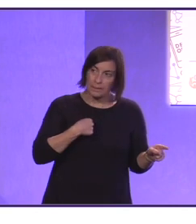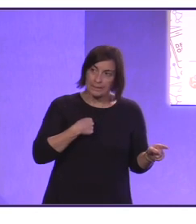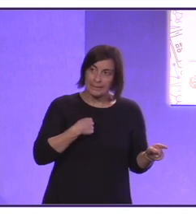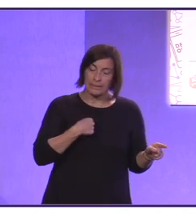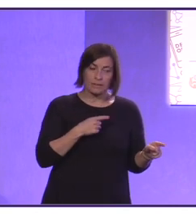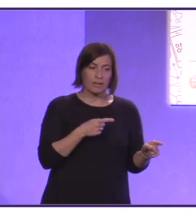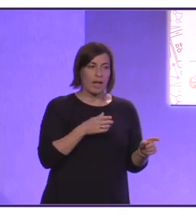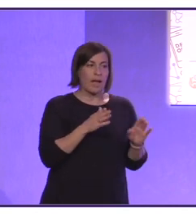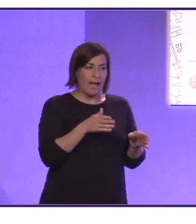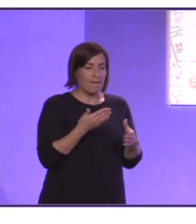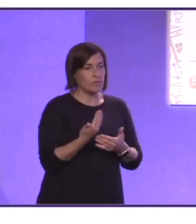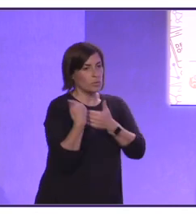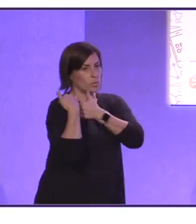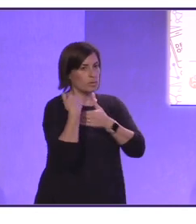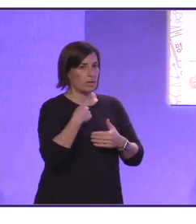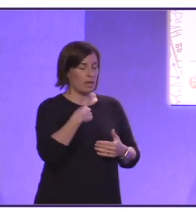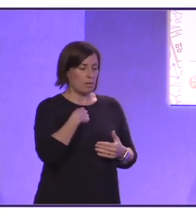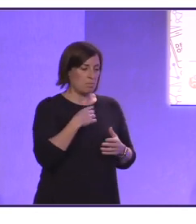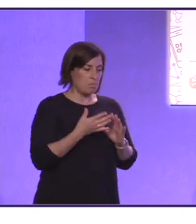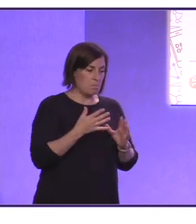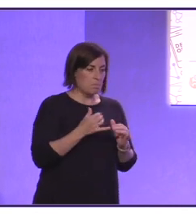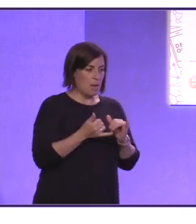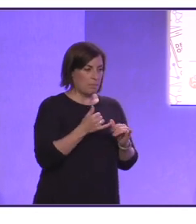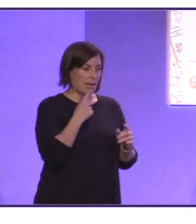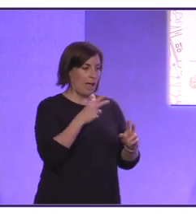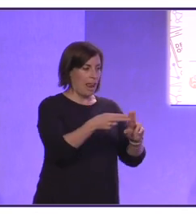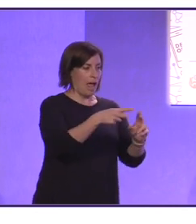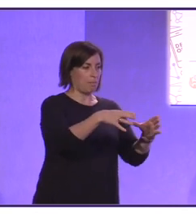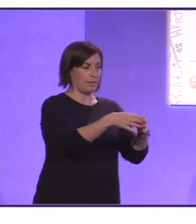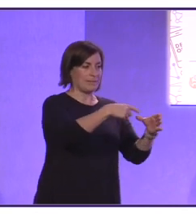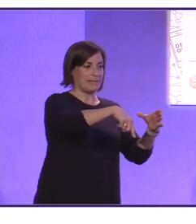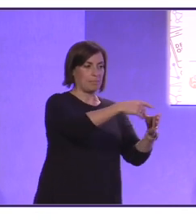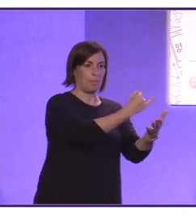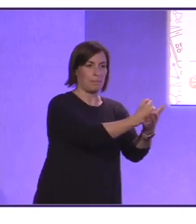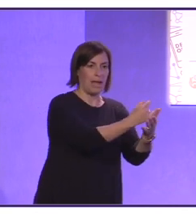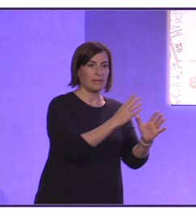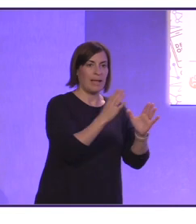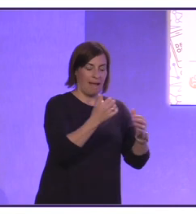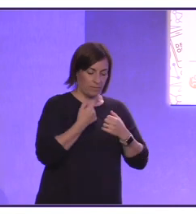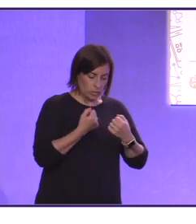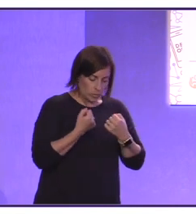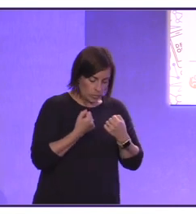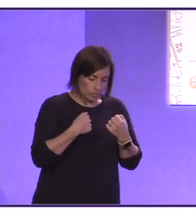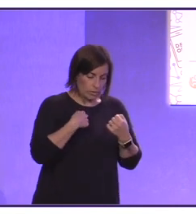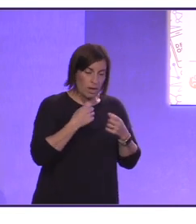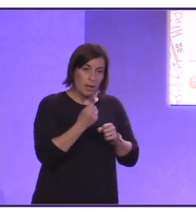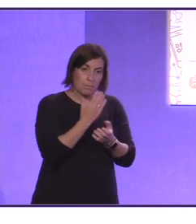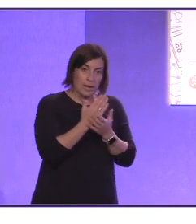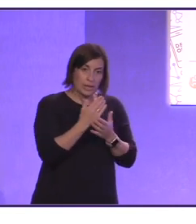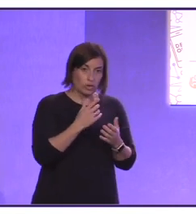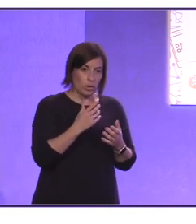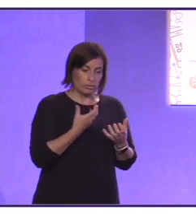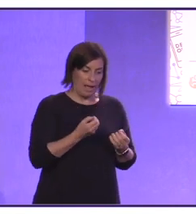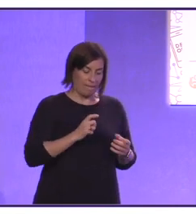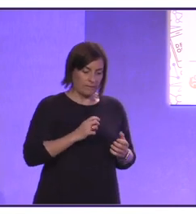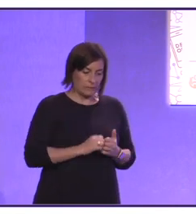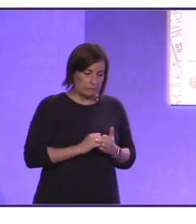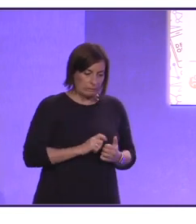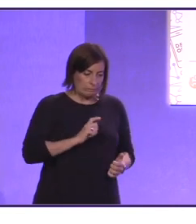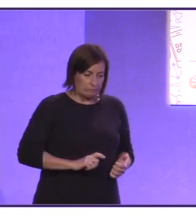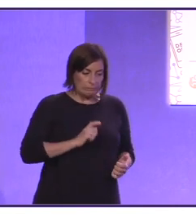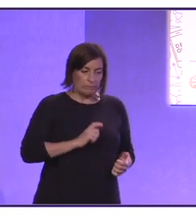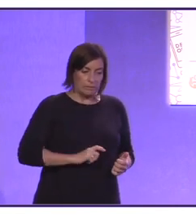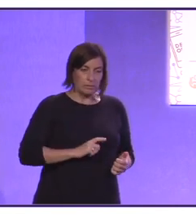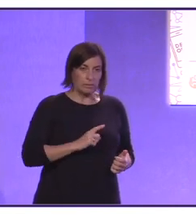take responsibility for that and not label the team that I'm working with. I have to make sure my insecurities in wanting to be liked, in wanting